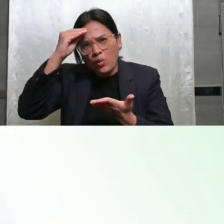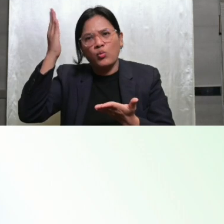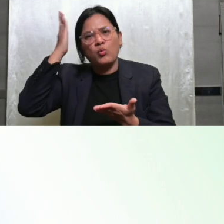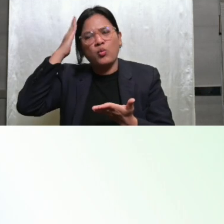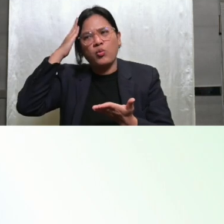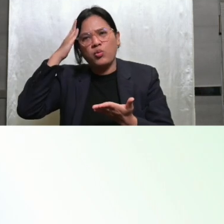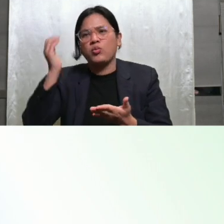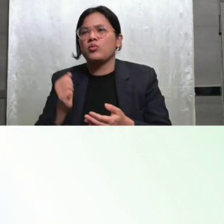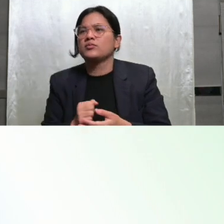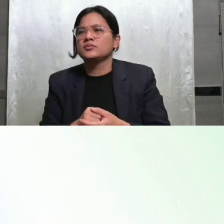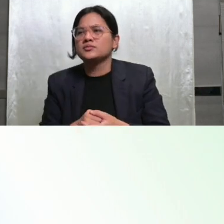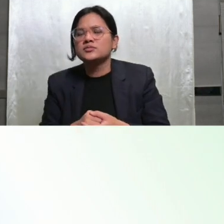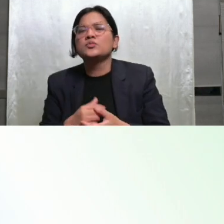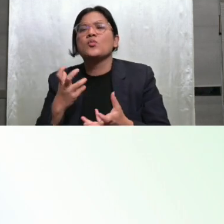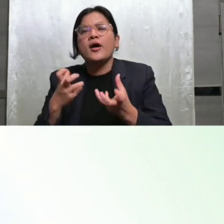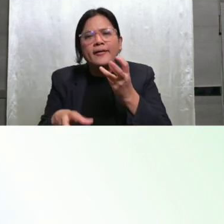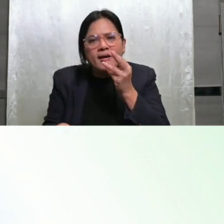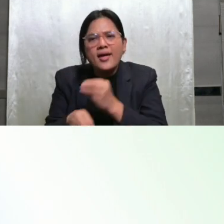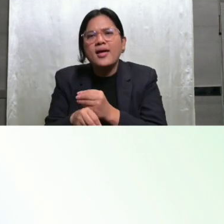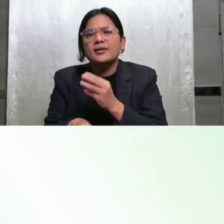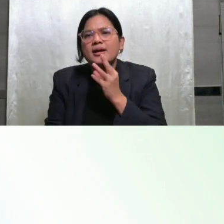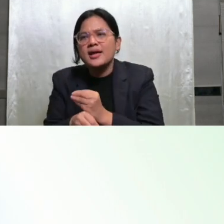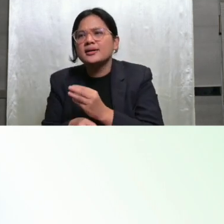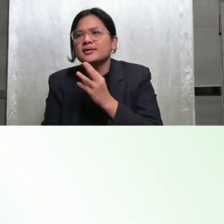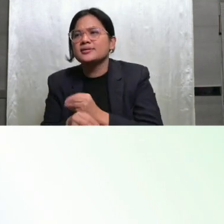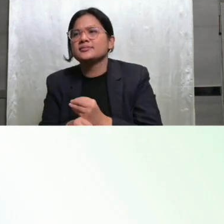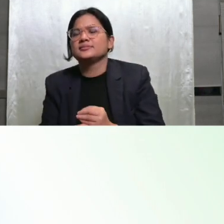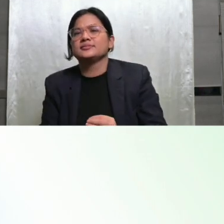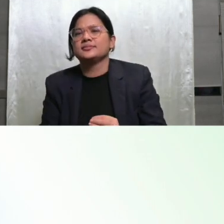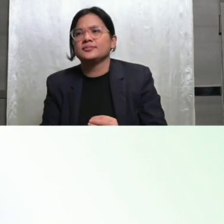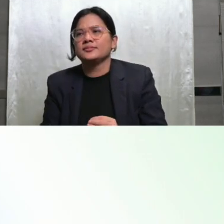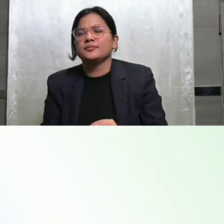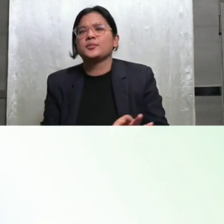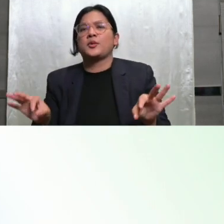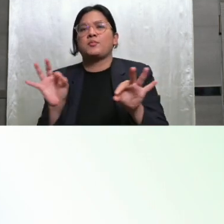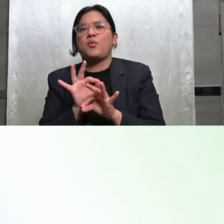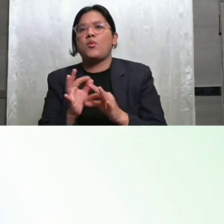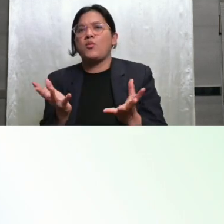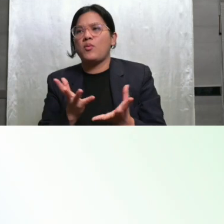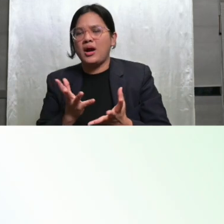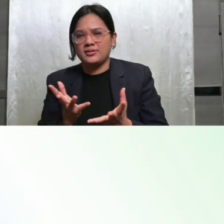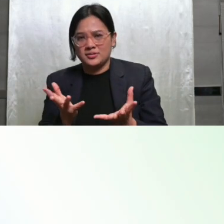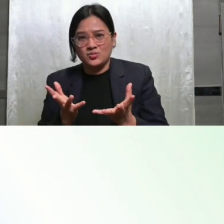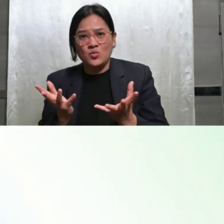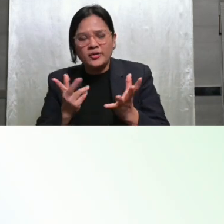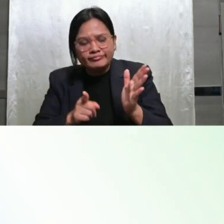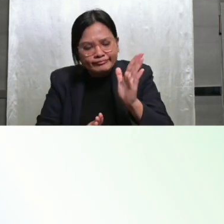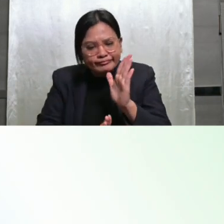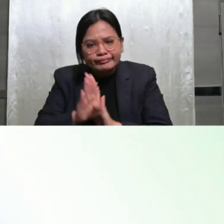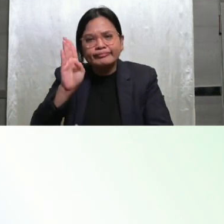of education using our blended learning model. As of 2024, we have impacted more